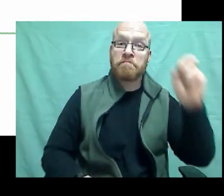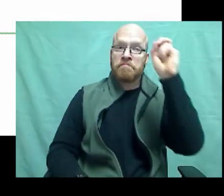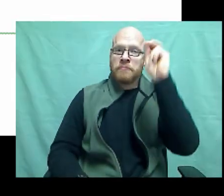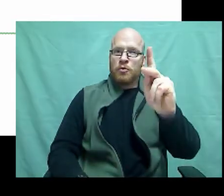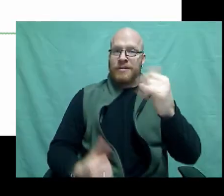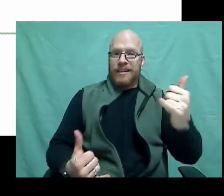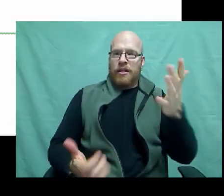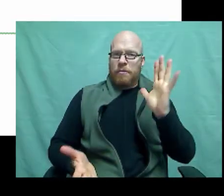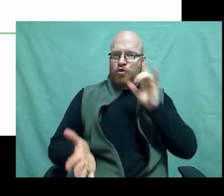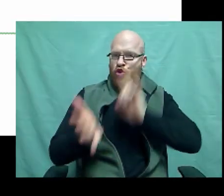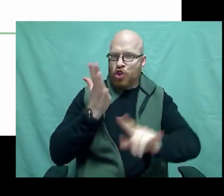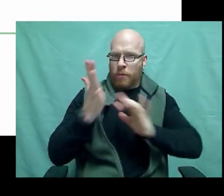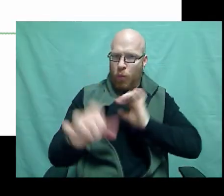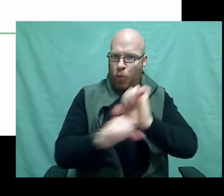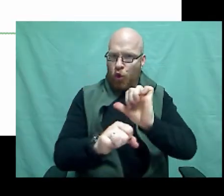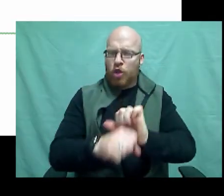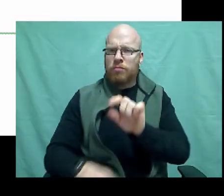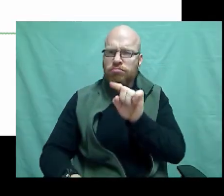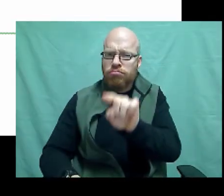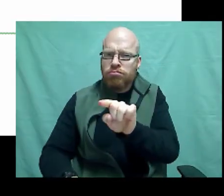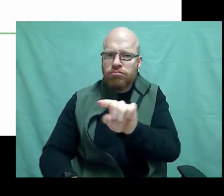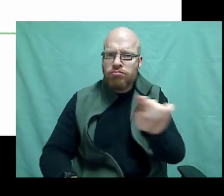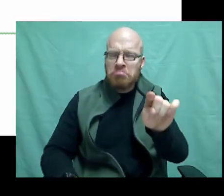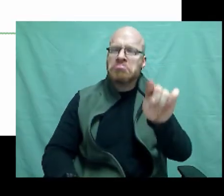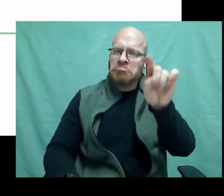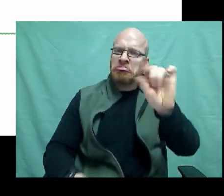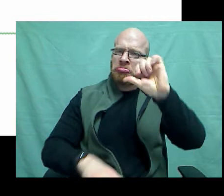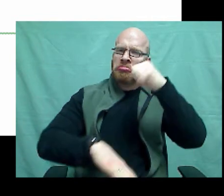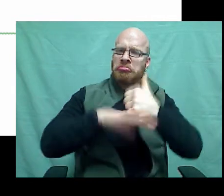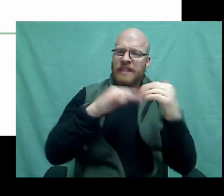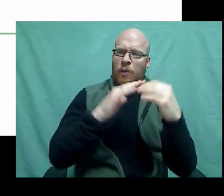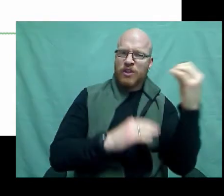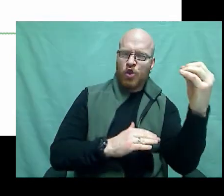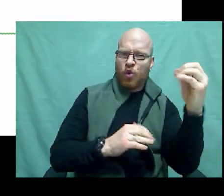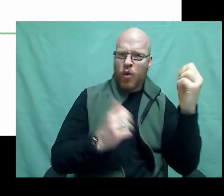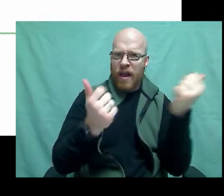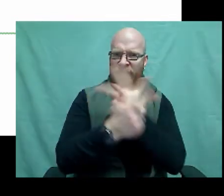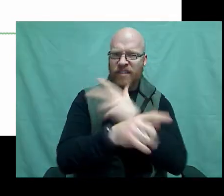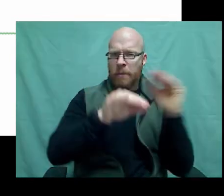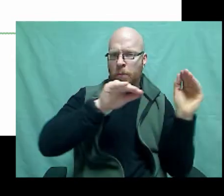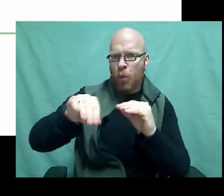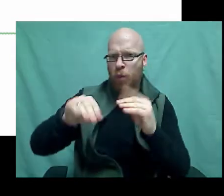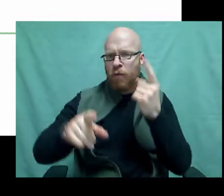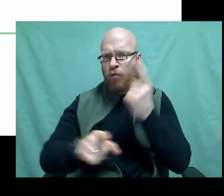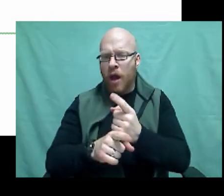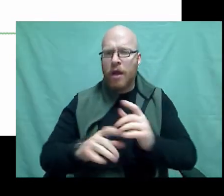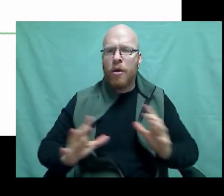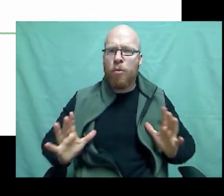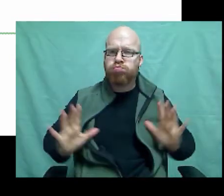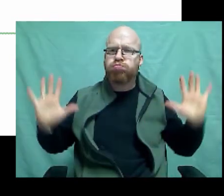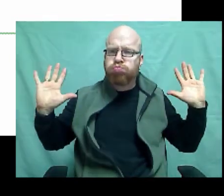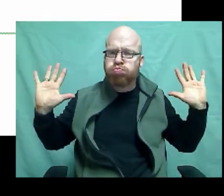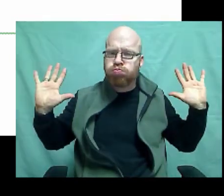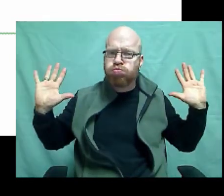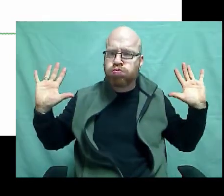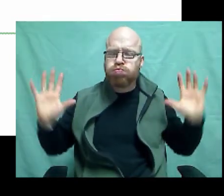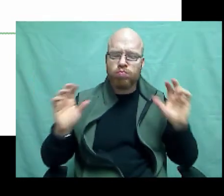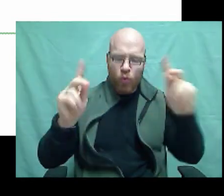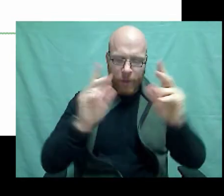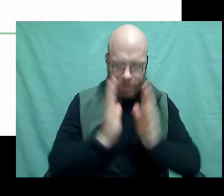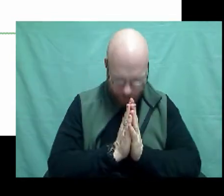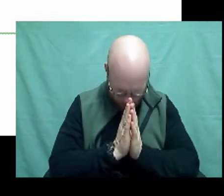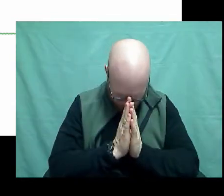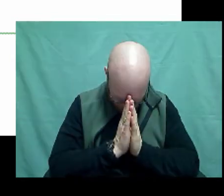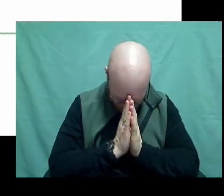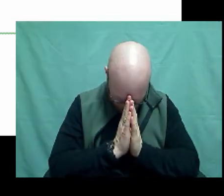All right. Now let me check my work. Okay, 7 came over and 20. Okay, everything is moved over to the left-hand side, and we have